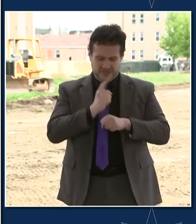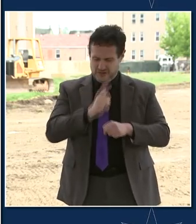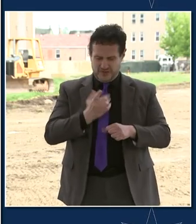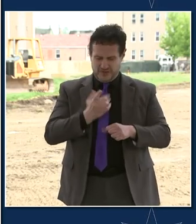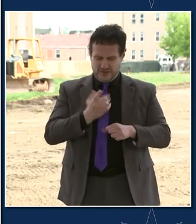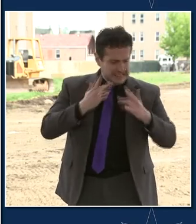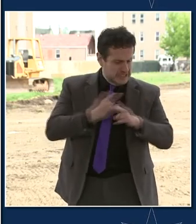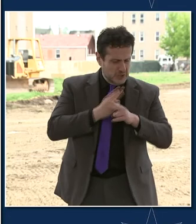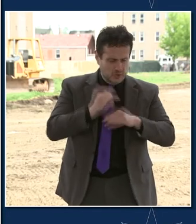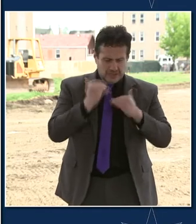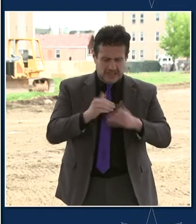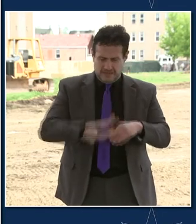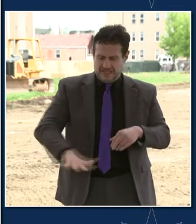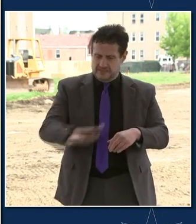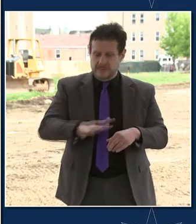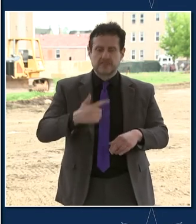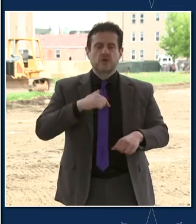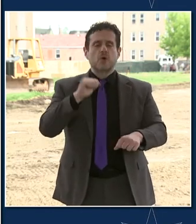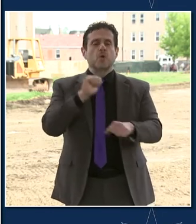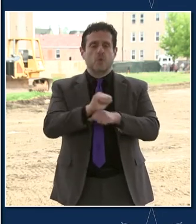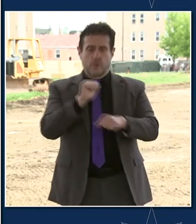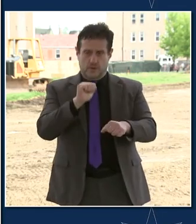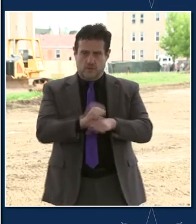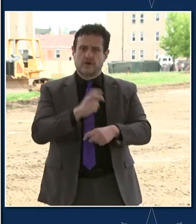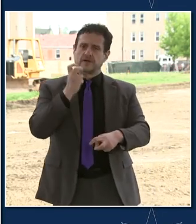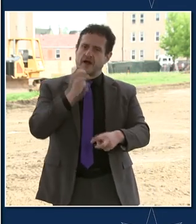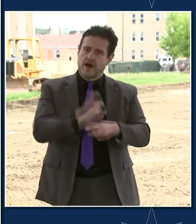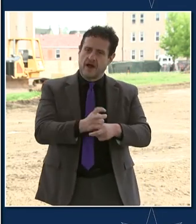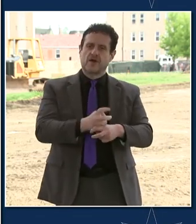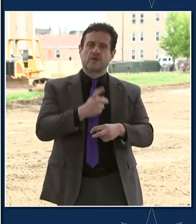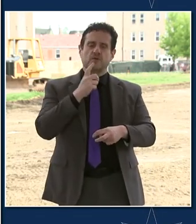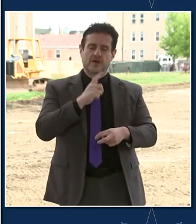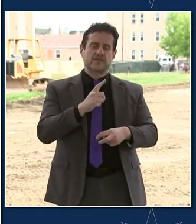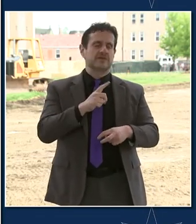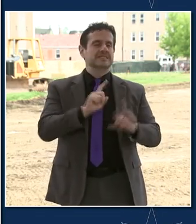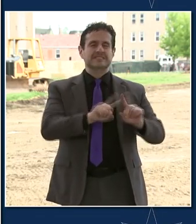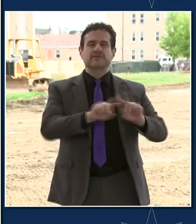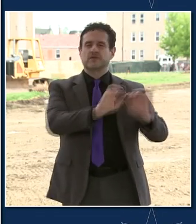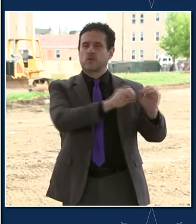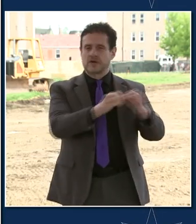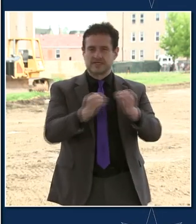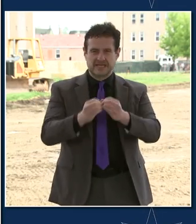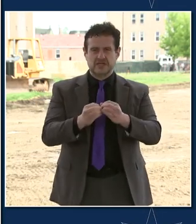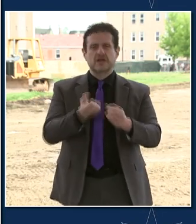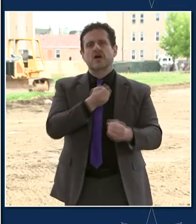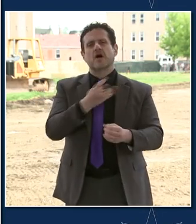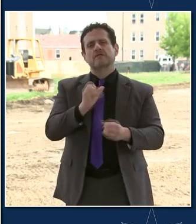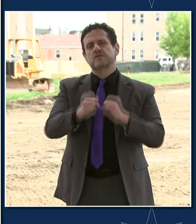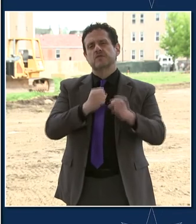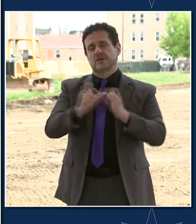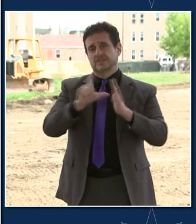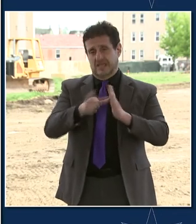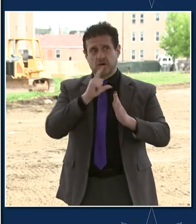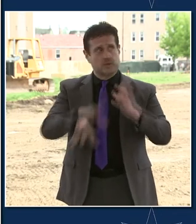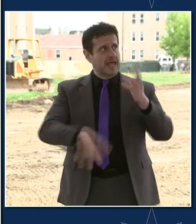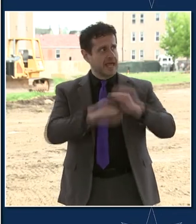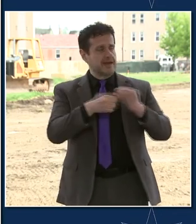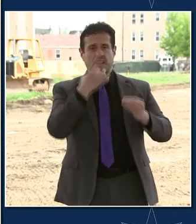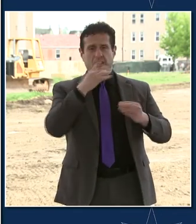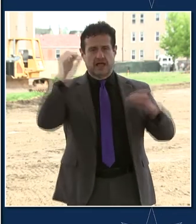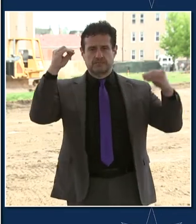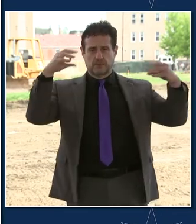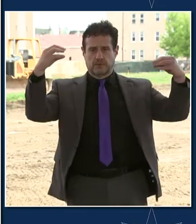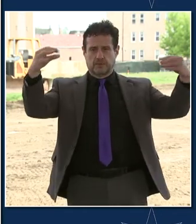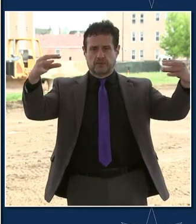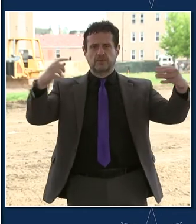hard with Katia, Cesar, and Lasse, and a few years in, we added new lights to this area. And so I remember having